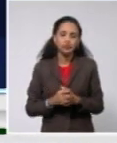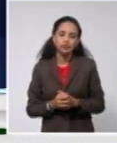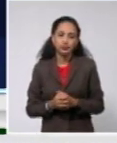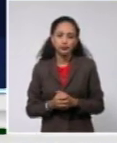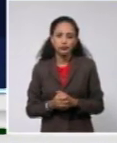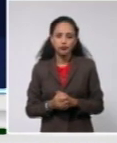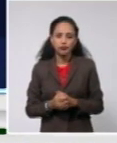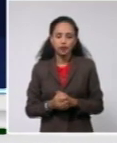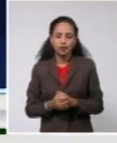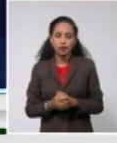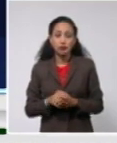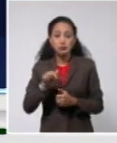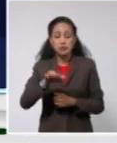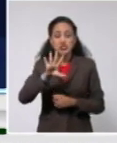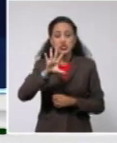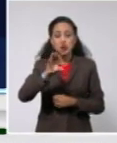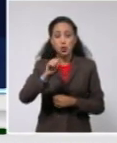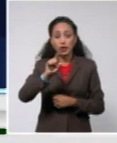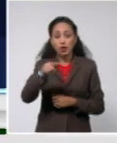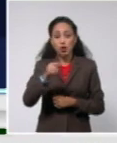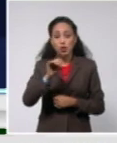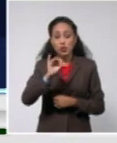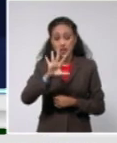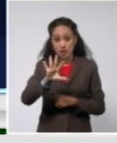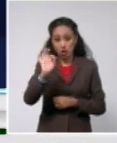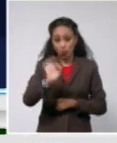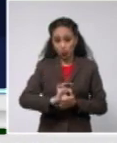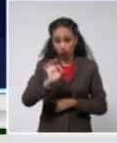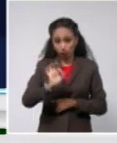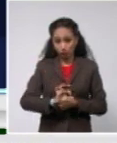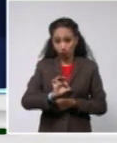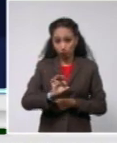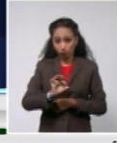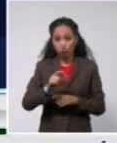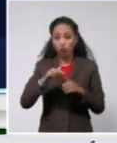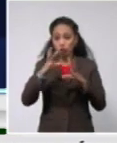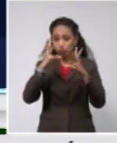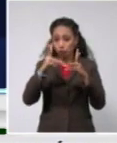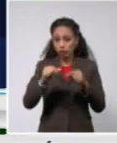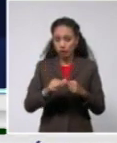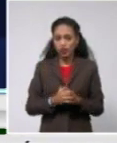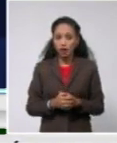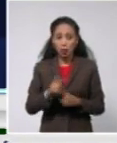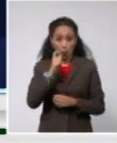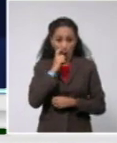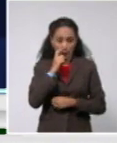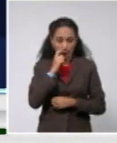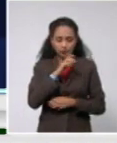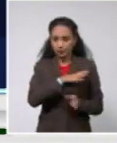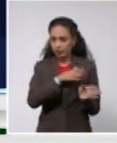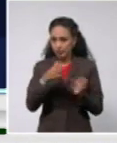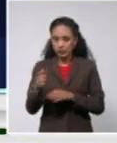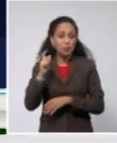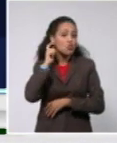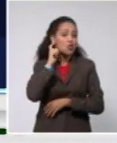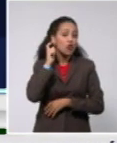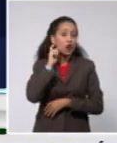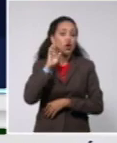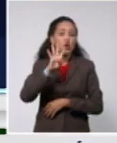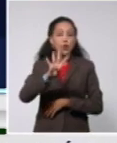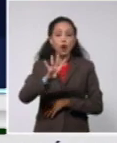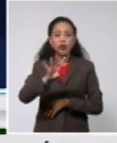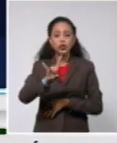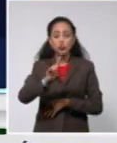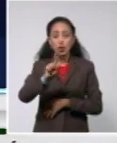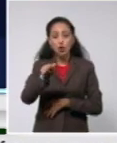a total of 591 children or pediatric cases to have tested positive